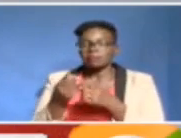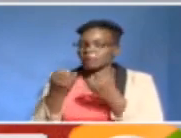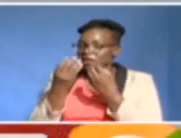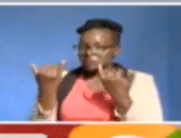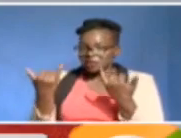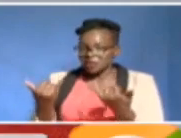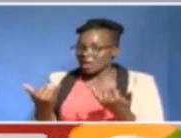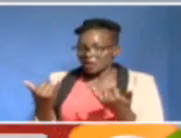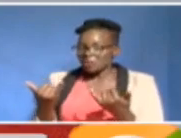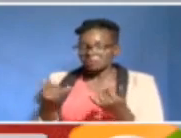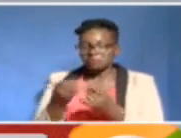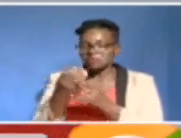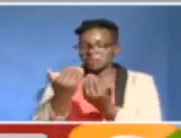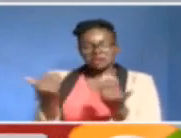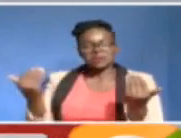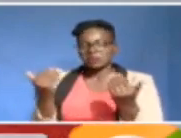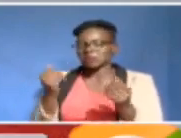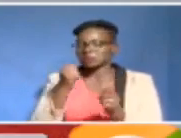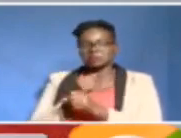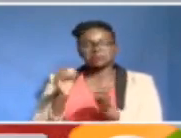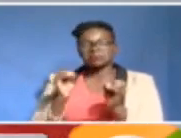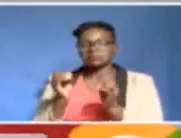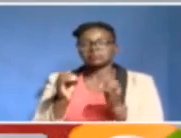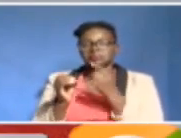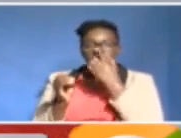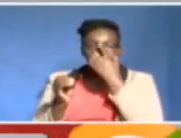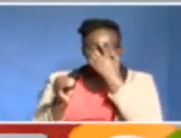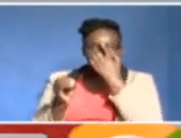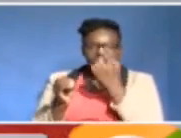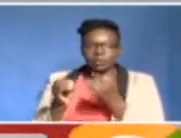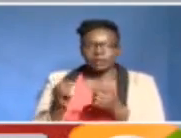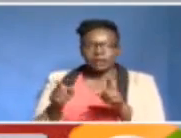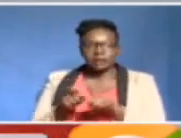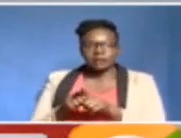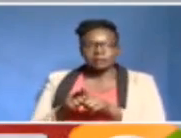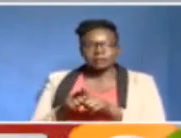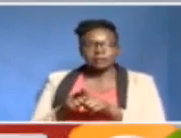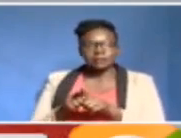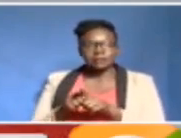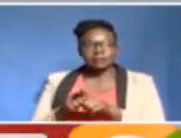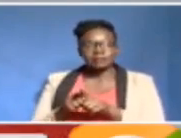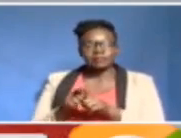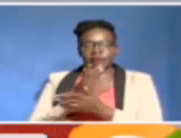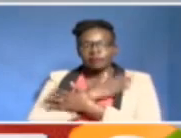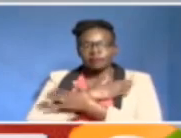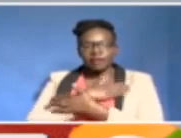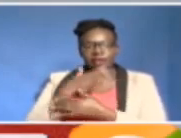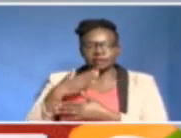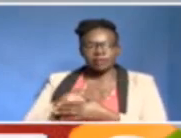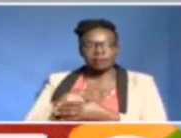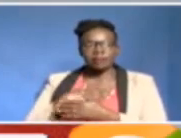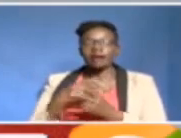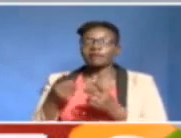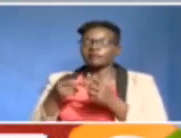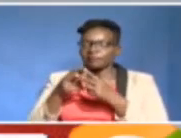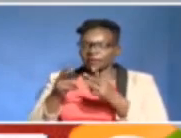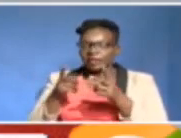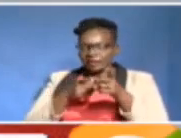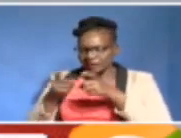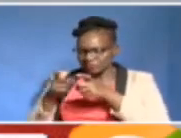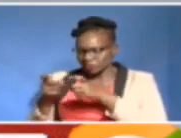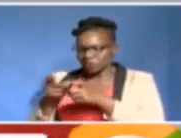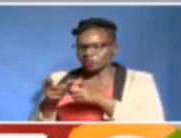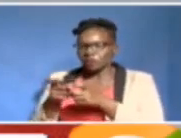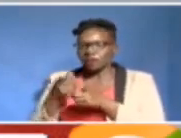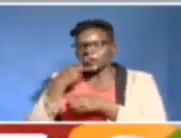And it kind of keeps the kids out on the away from the streets. The circle I was with was very restricted. And I think all this comes up